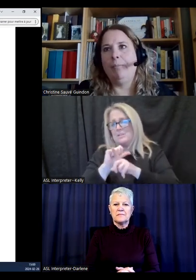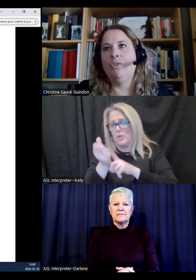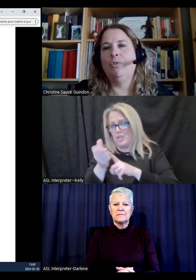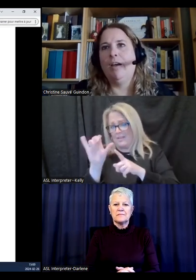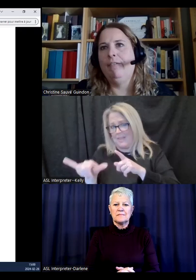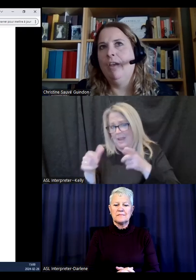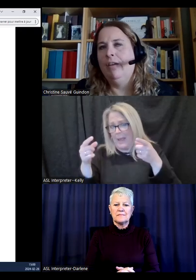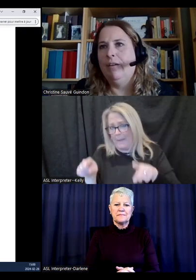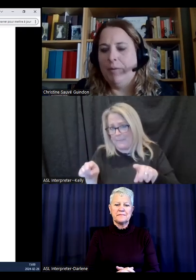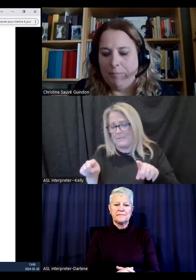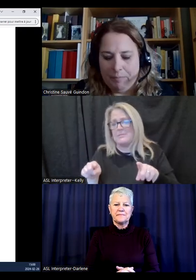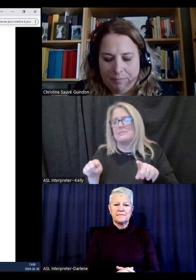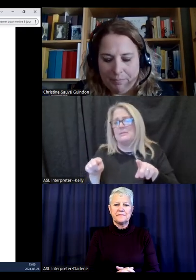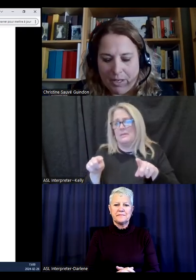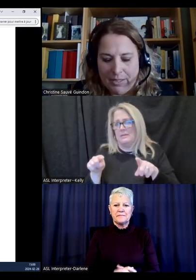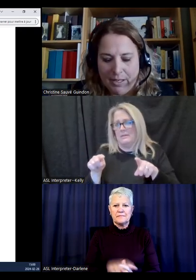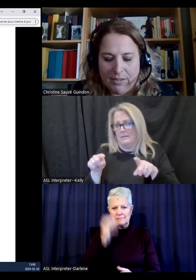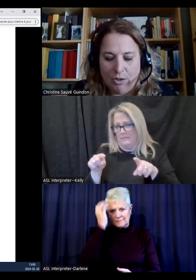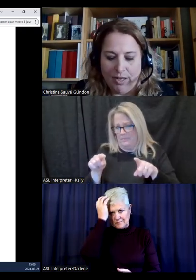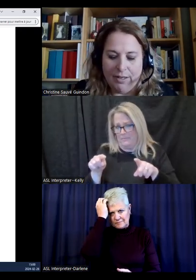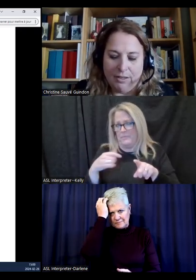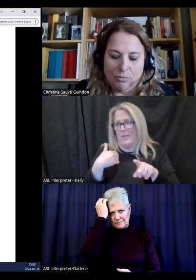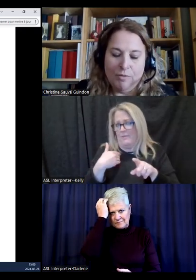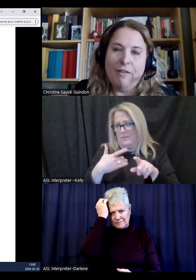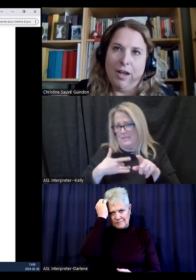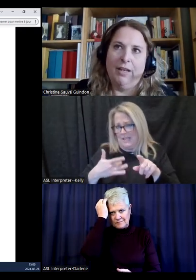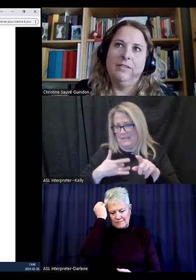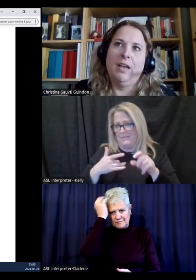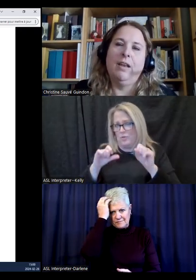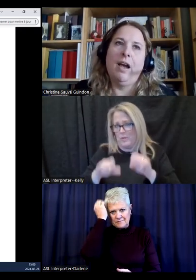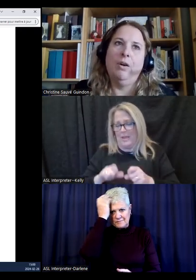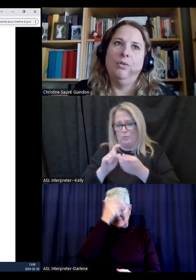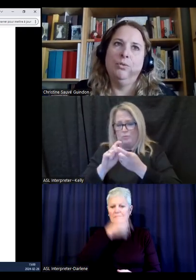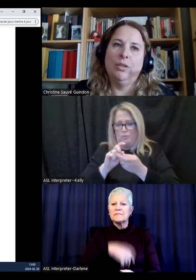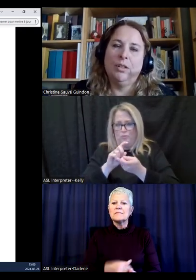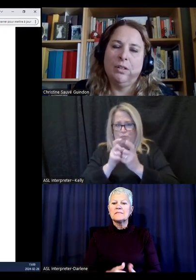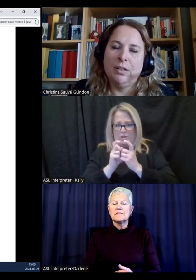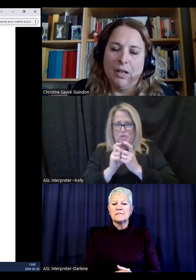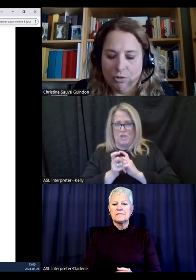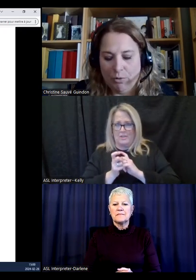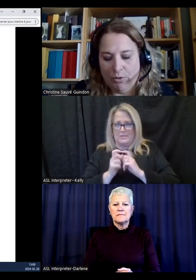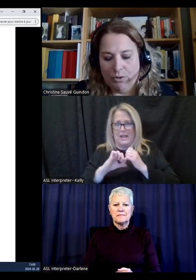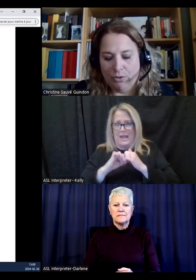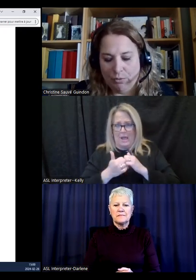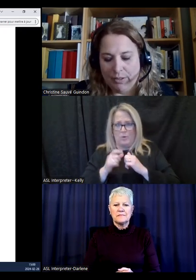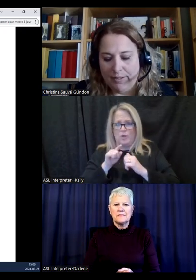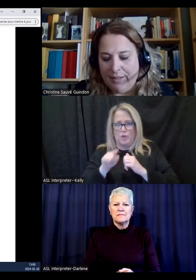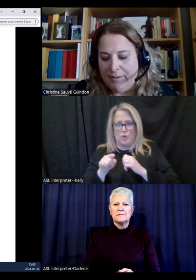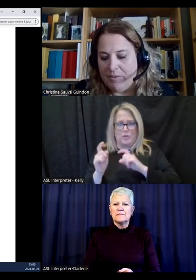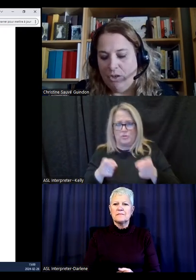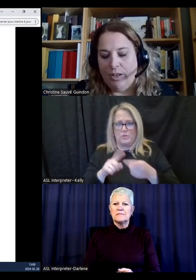that happens, you have a sense that you can get to revise and how you contribute to the